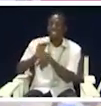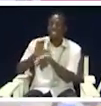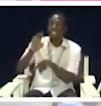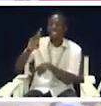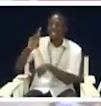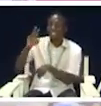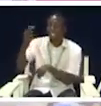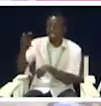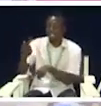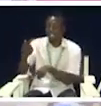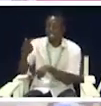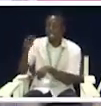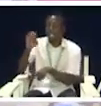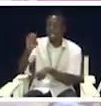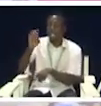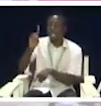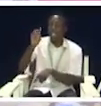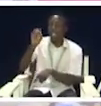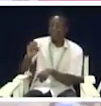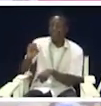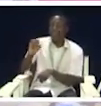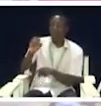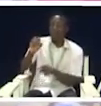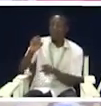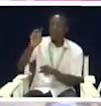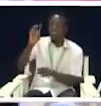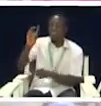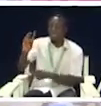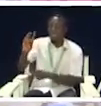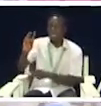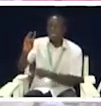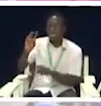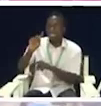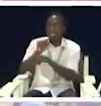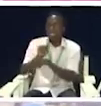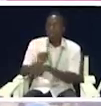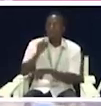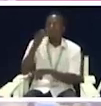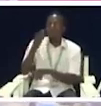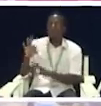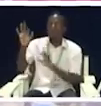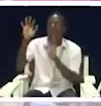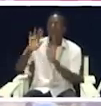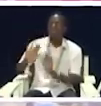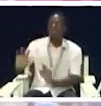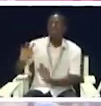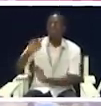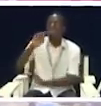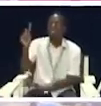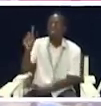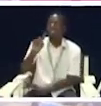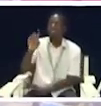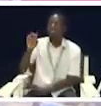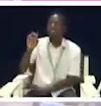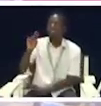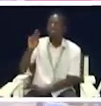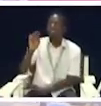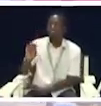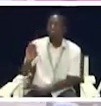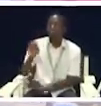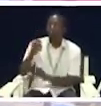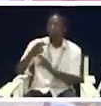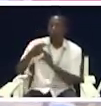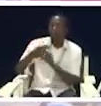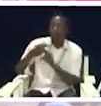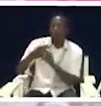RCCG, Edo Province 6, Temple of Mercy Zone. Some few months ago,